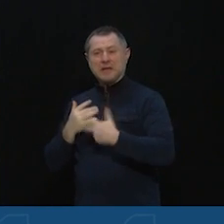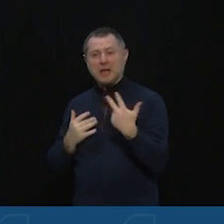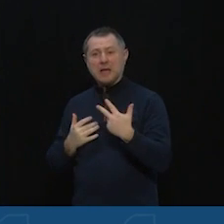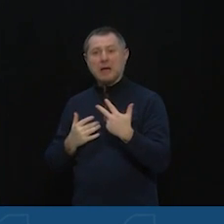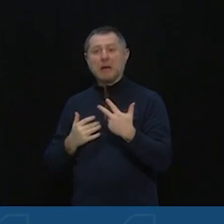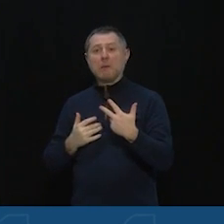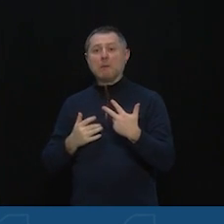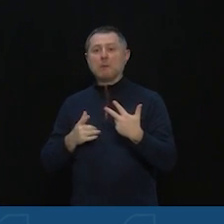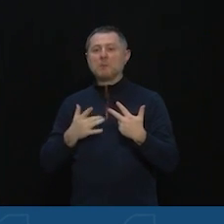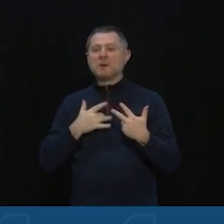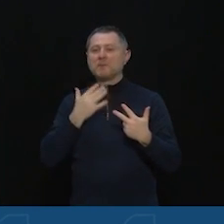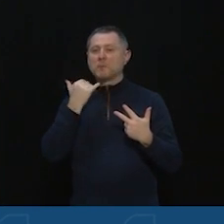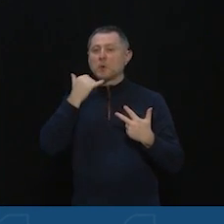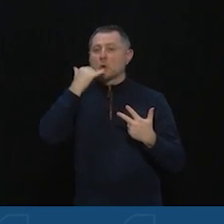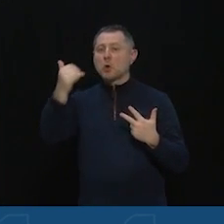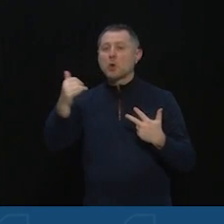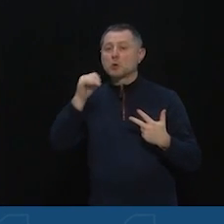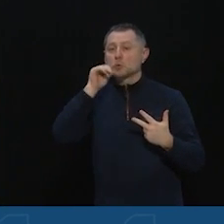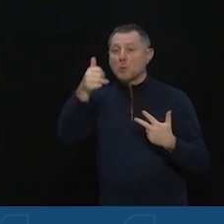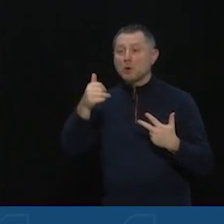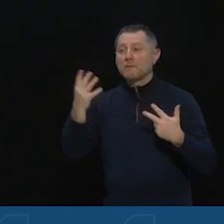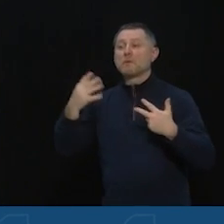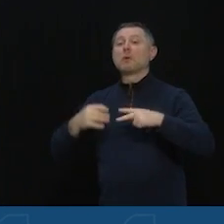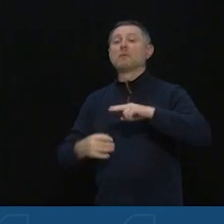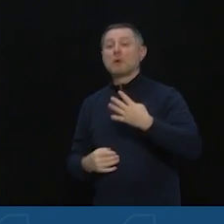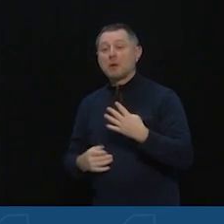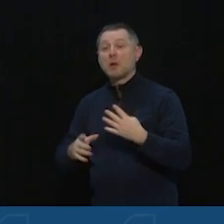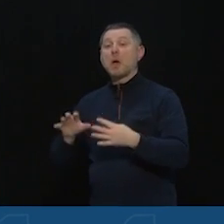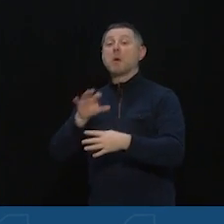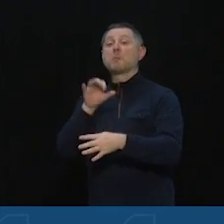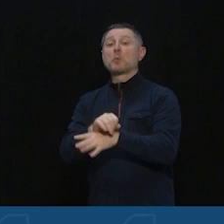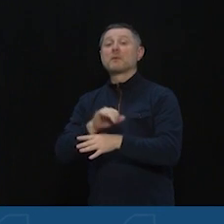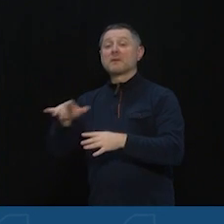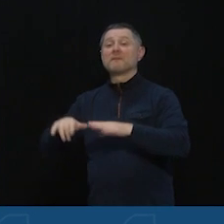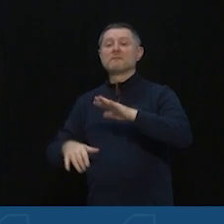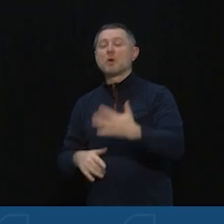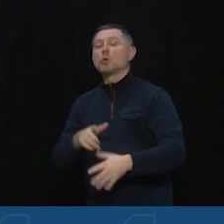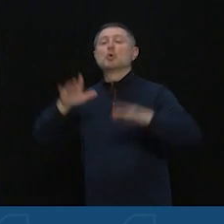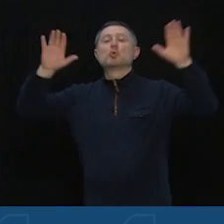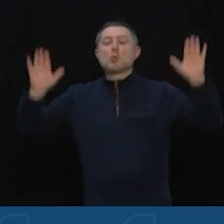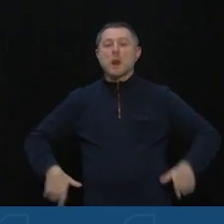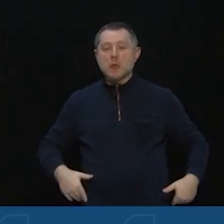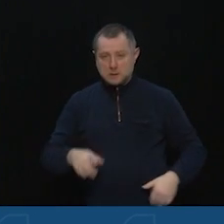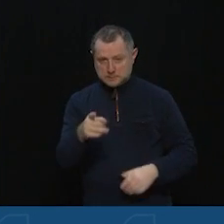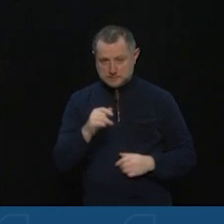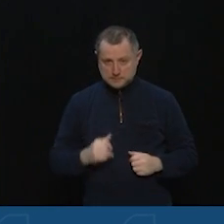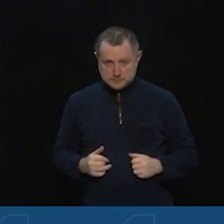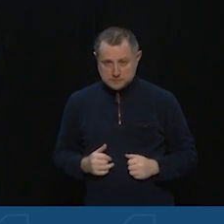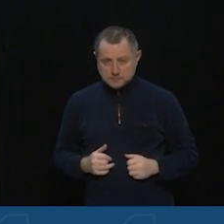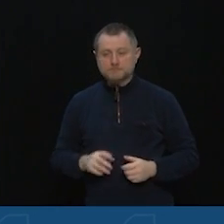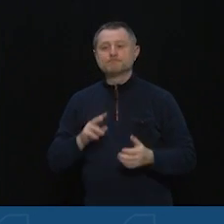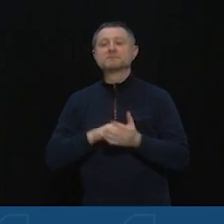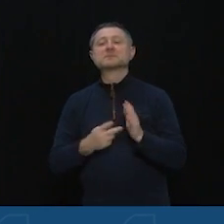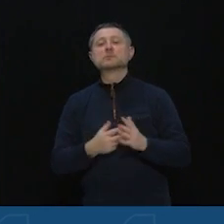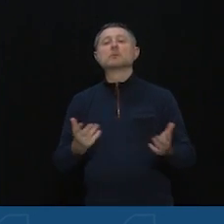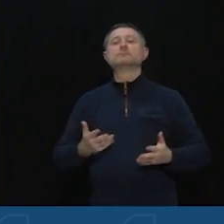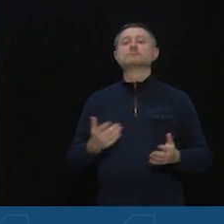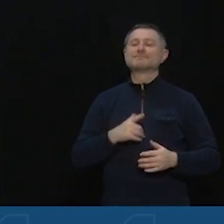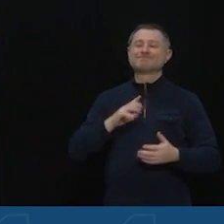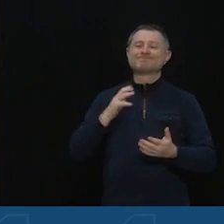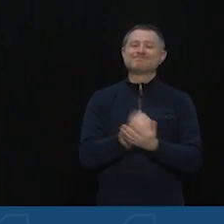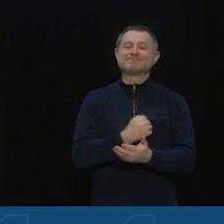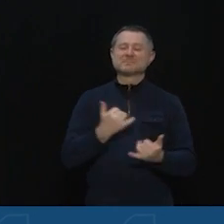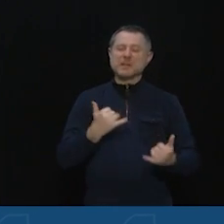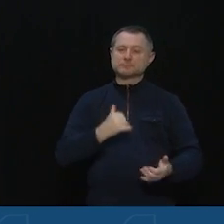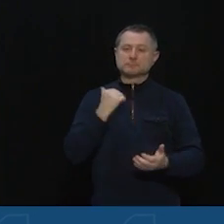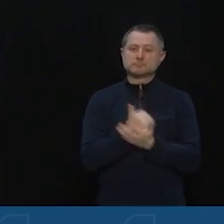already be closing. But we want everyone to take advantage of treatment. This is for people who have mild to moderate disease